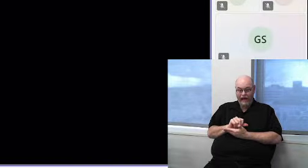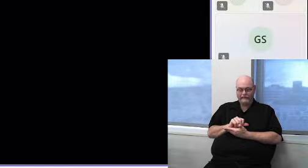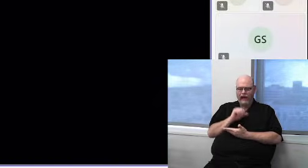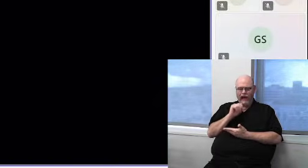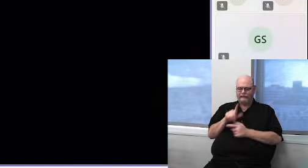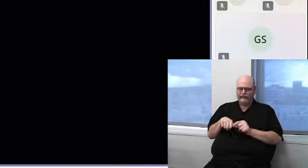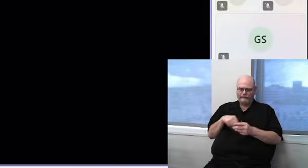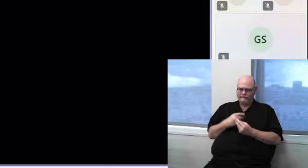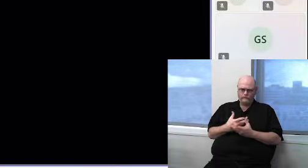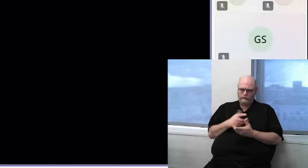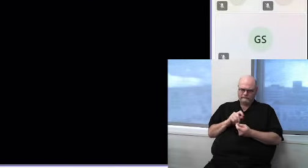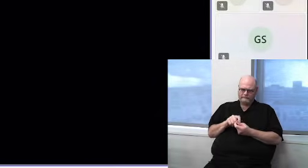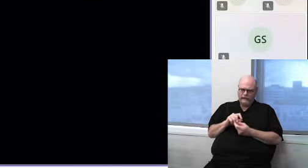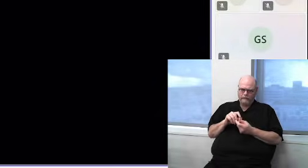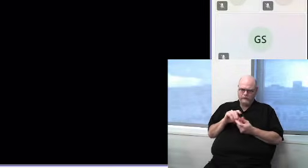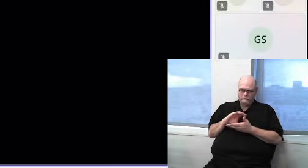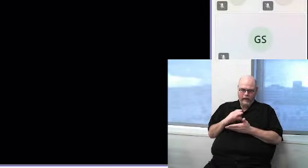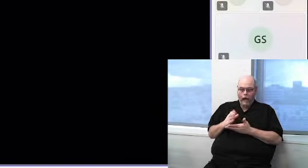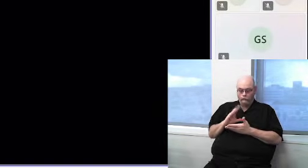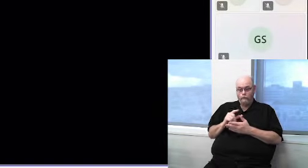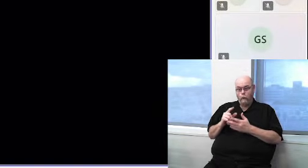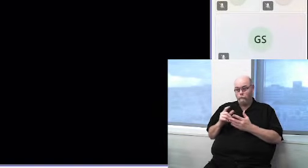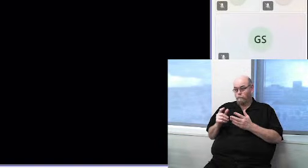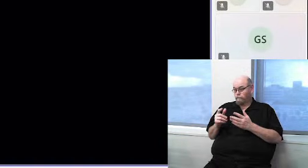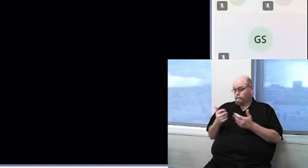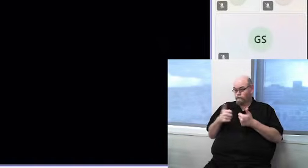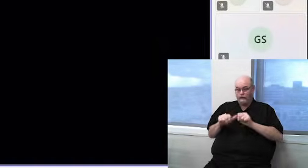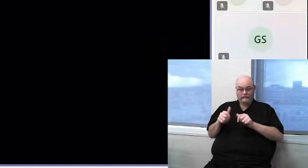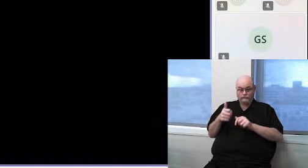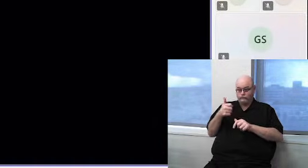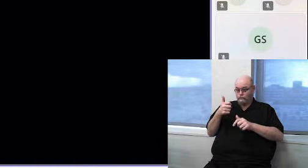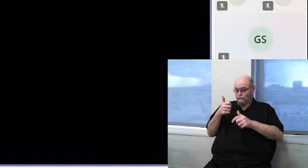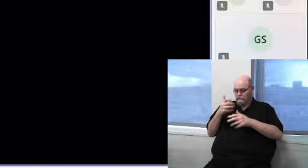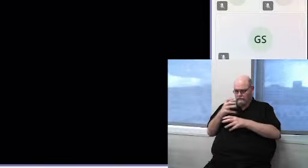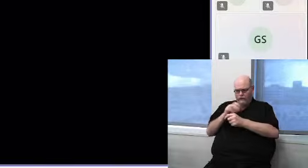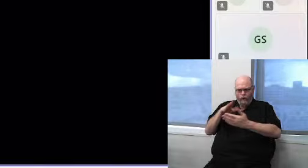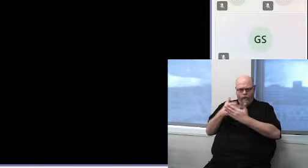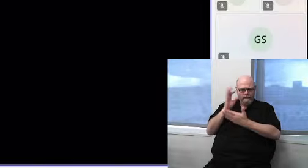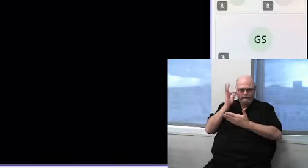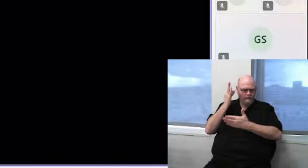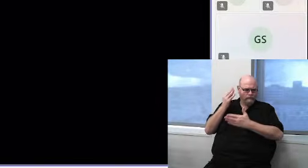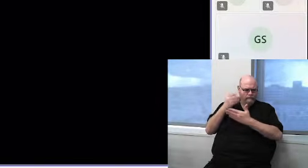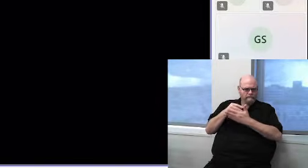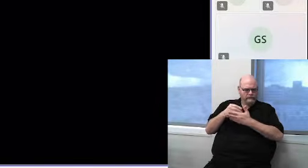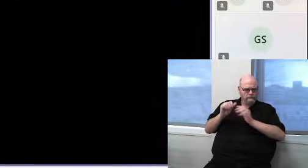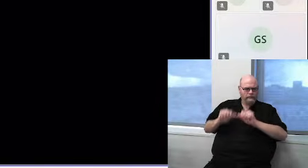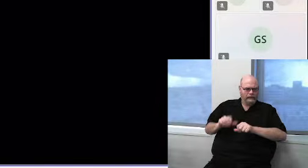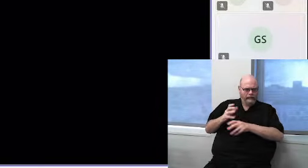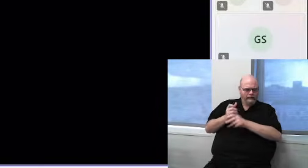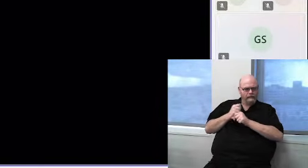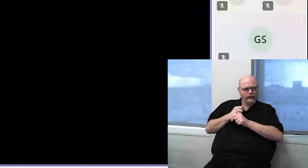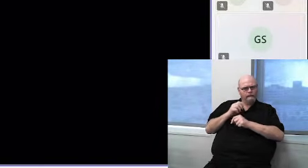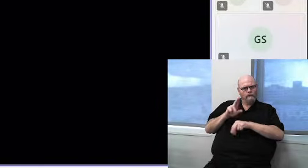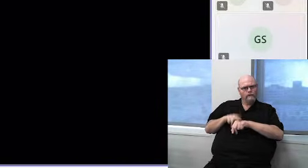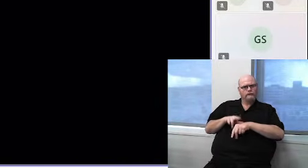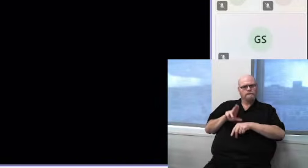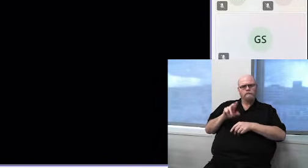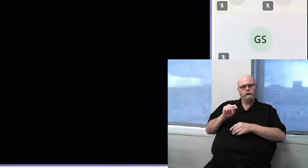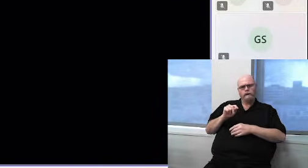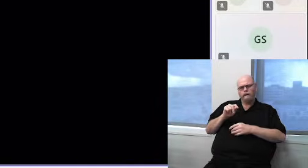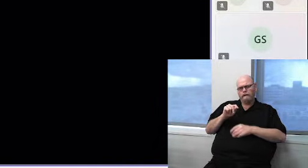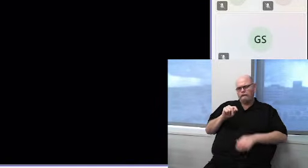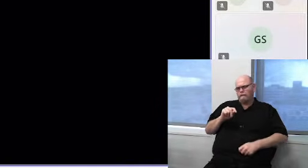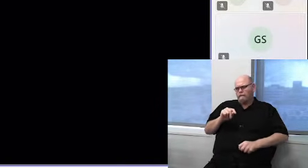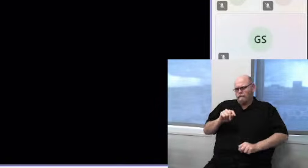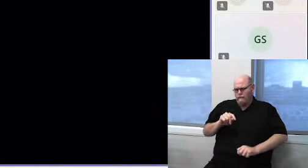You're looking for proportionality of the parts that are not. I cannot give you an exact amount. We'll pursue everything that we believe is qualifying for it. But I could share right